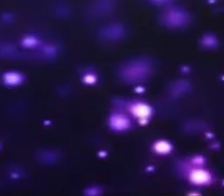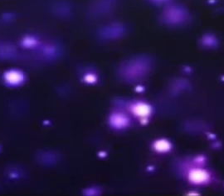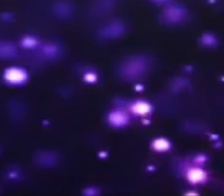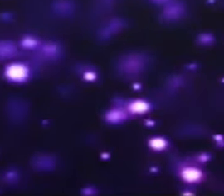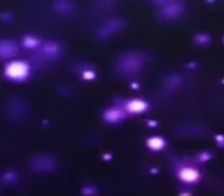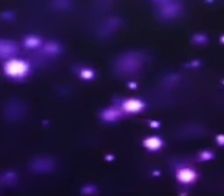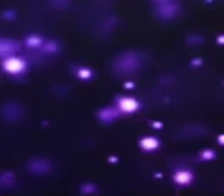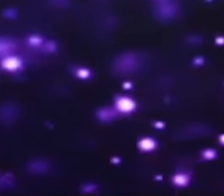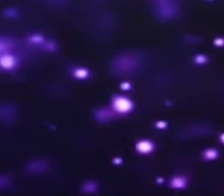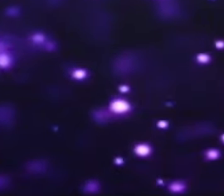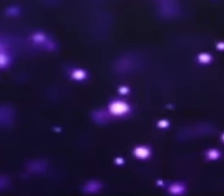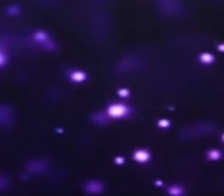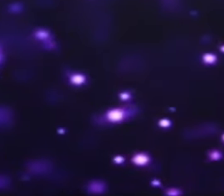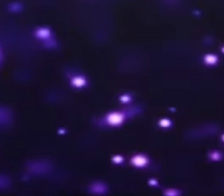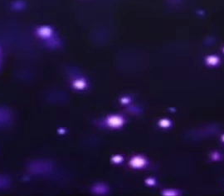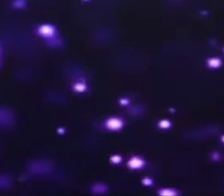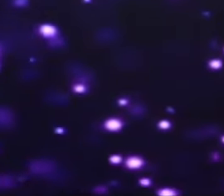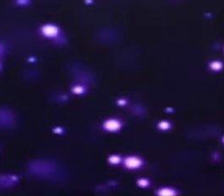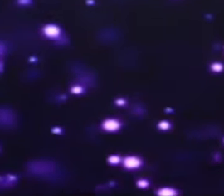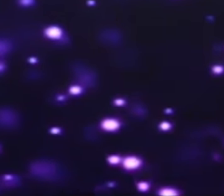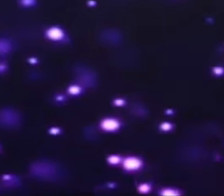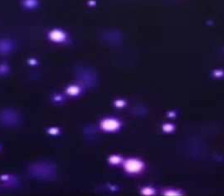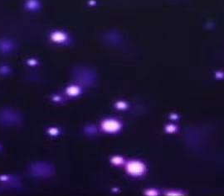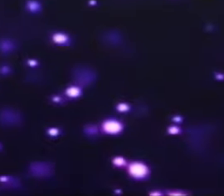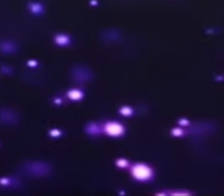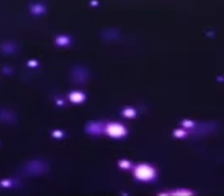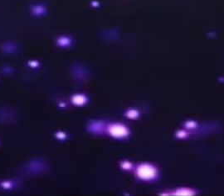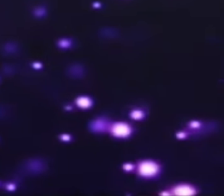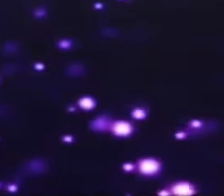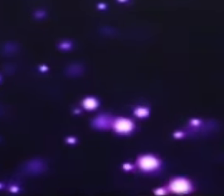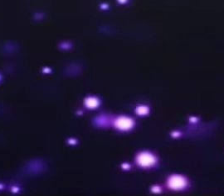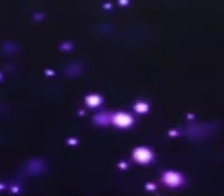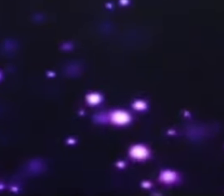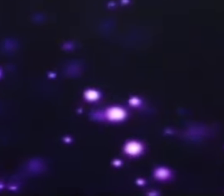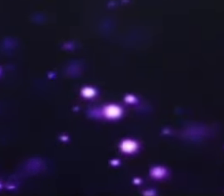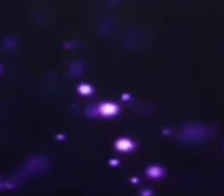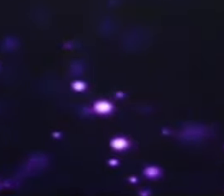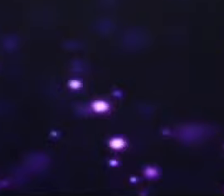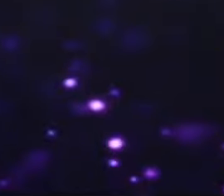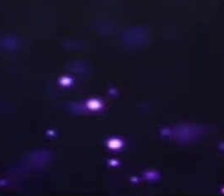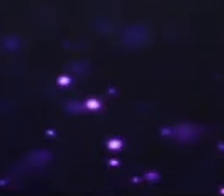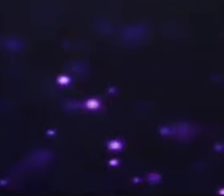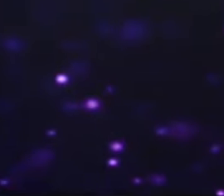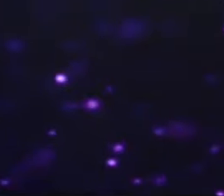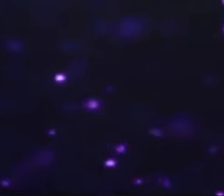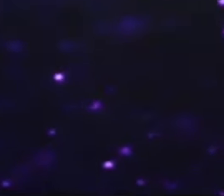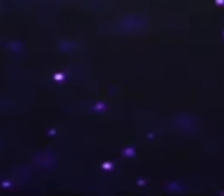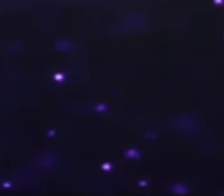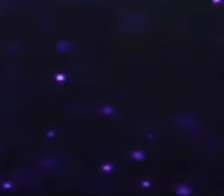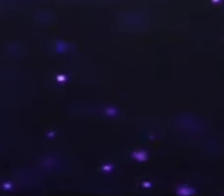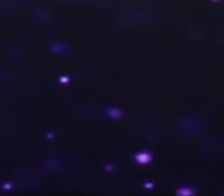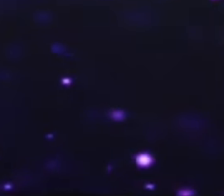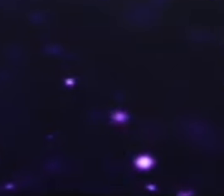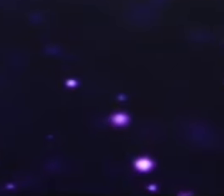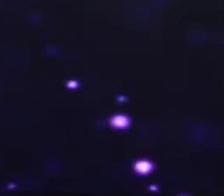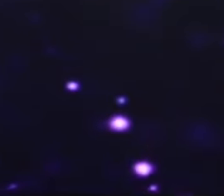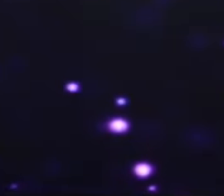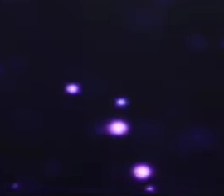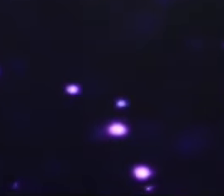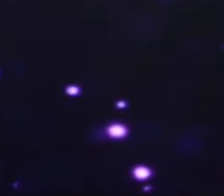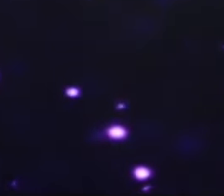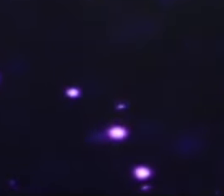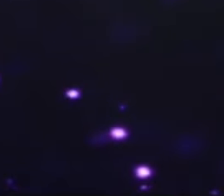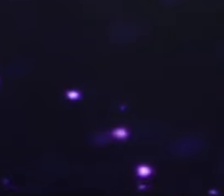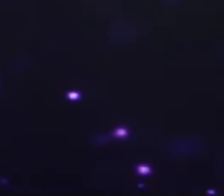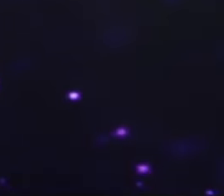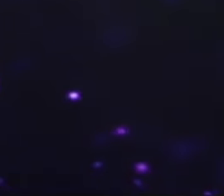Praise the Lord. We are very grateful to God for another very, very impactful evening we've